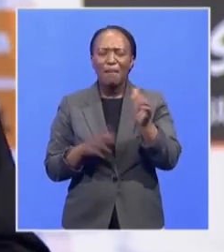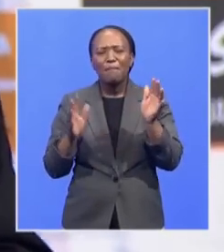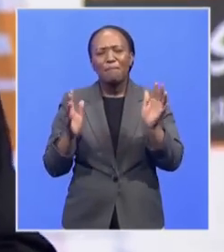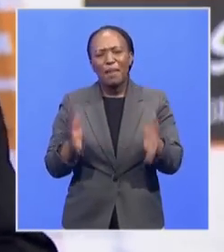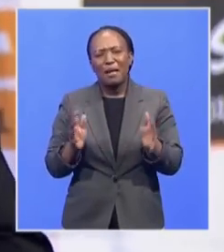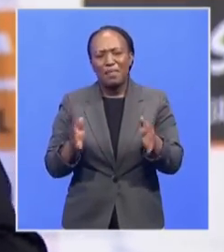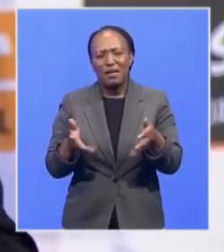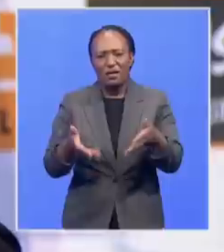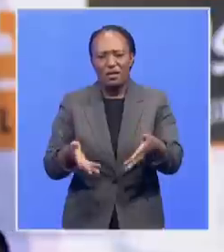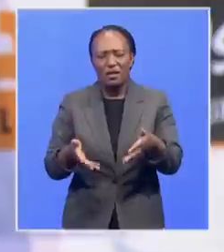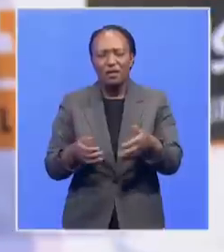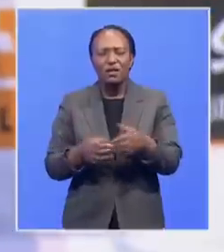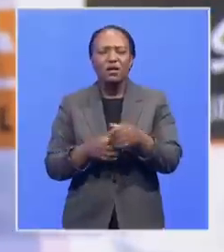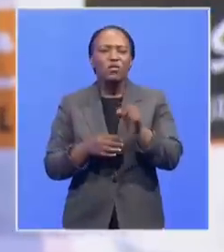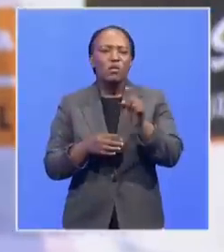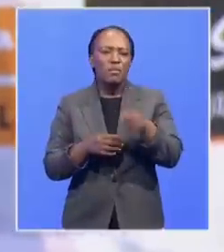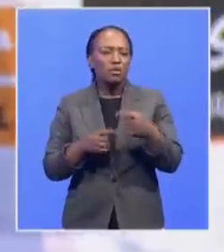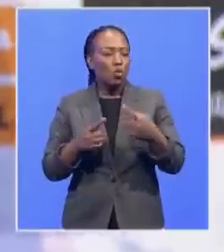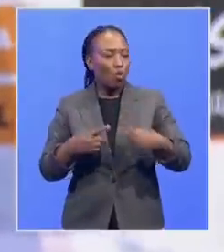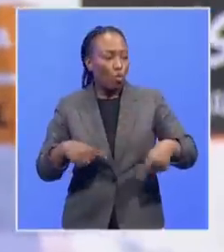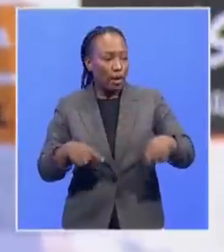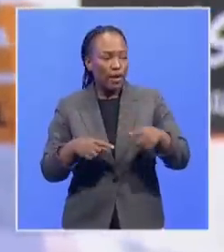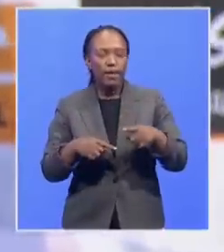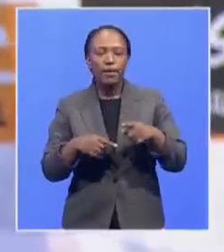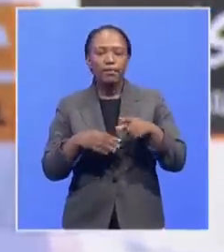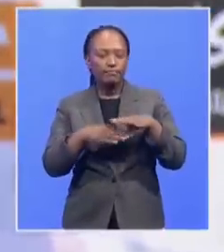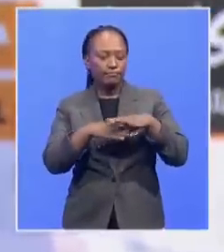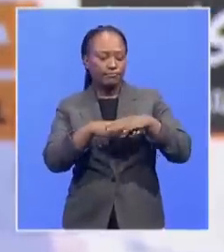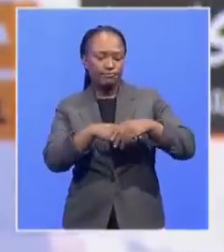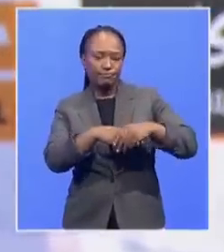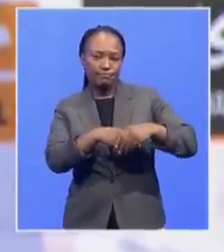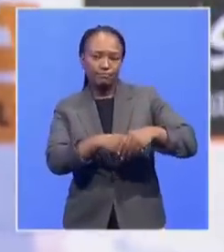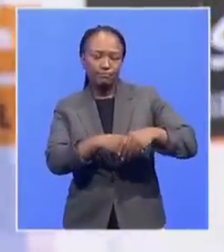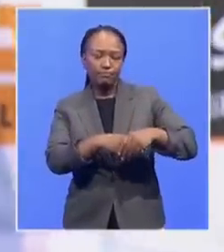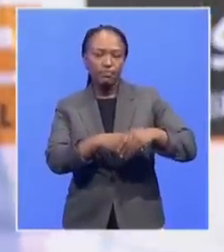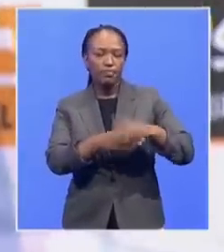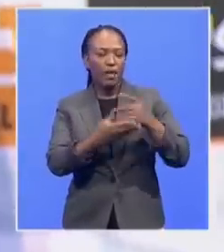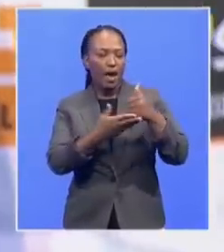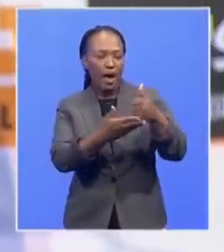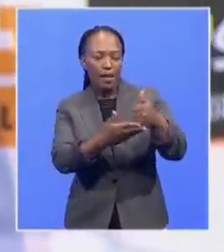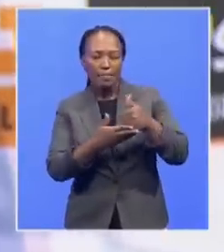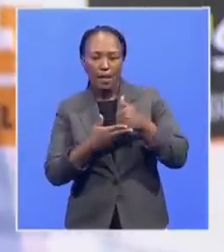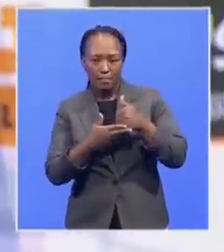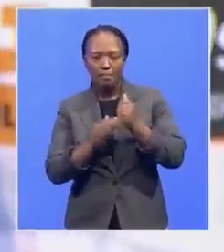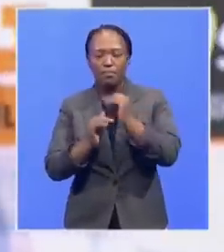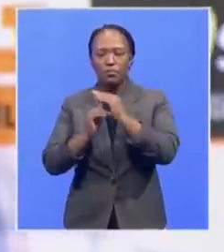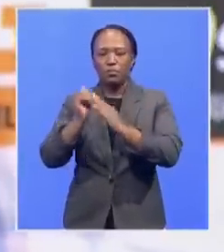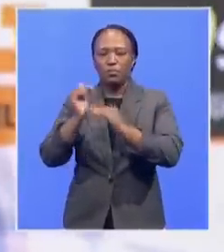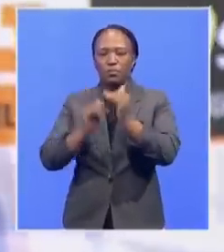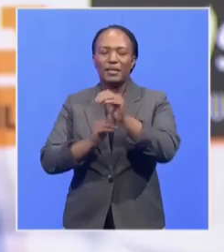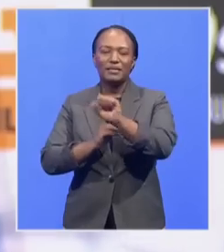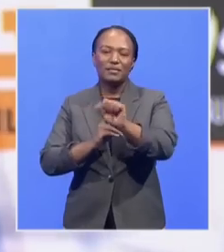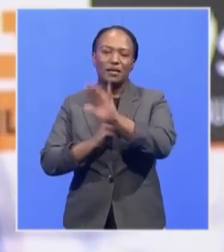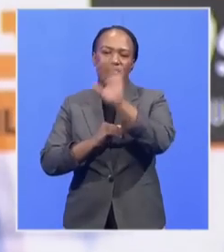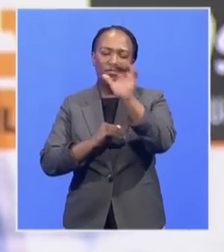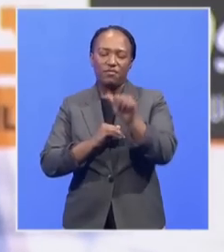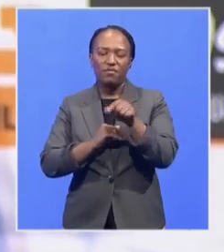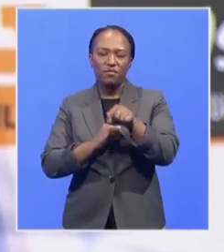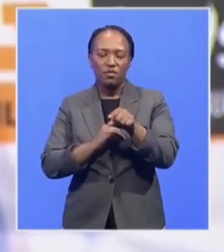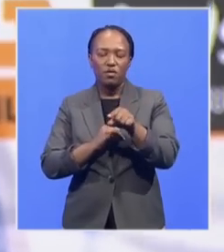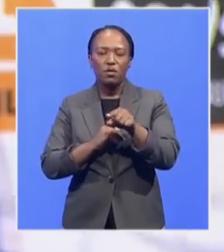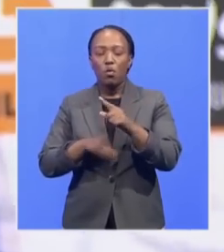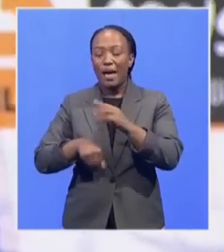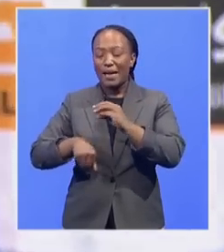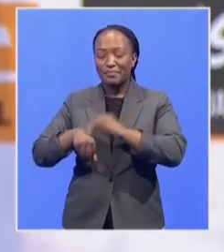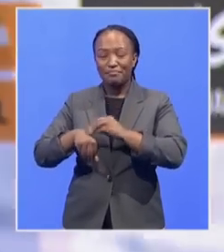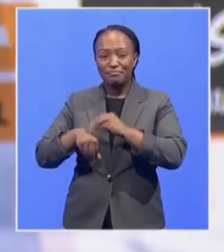re tshwantse re tsharane matsogo re age South Africa ena re khone go tswa mo